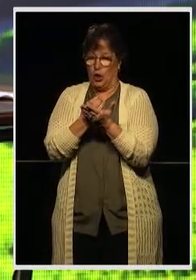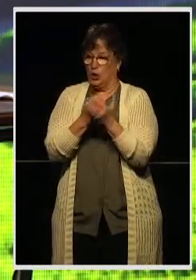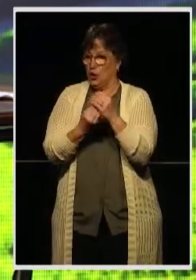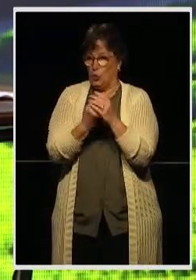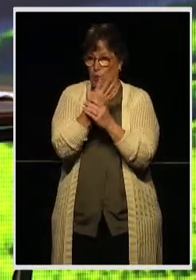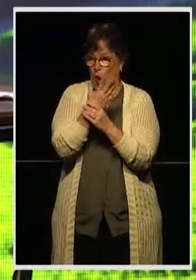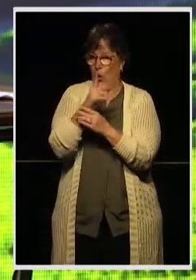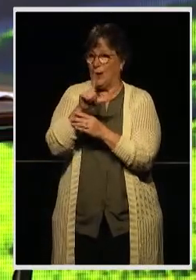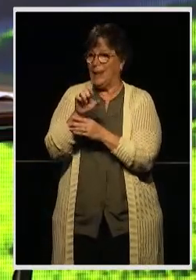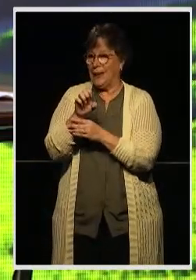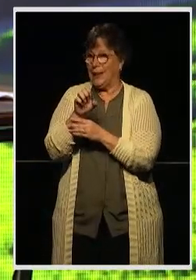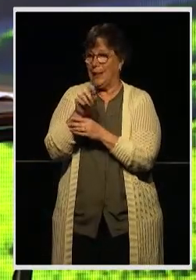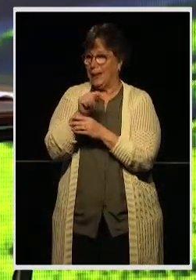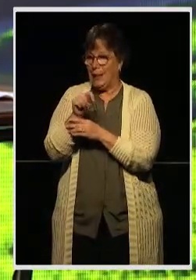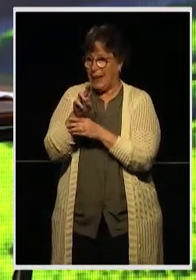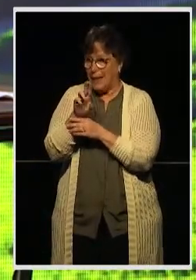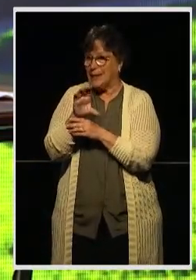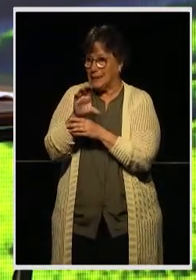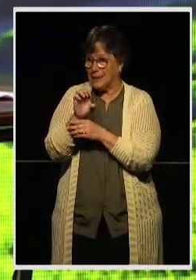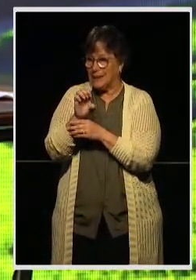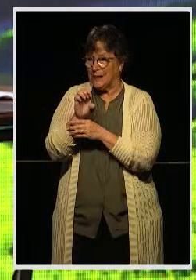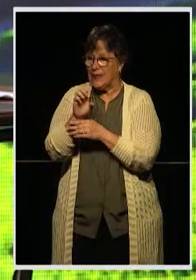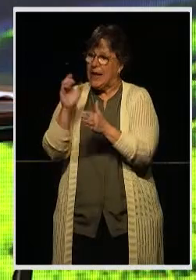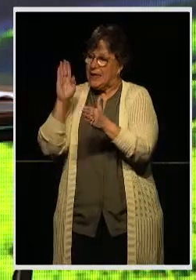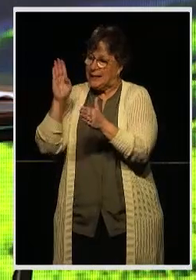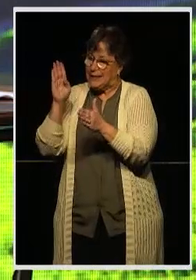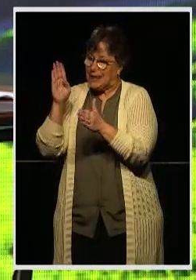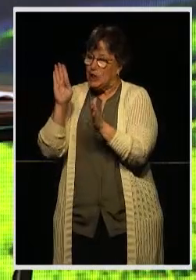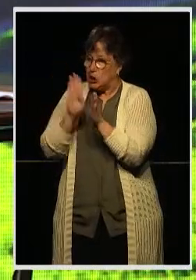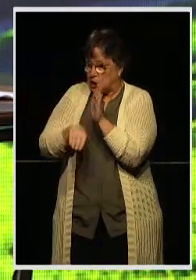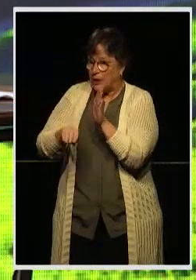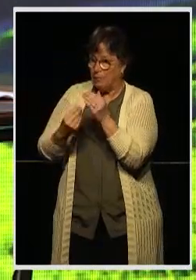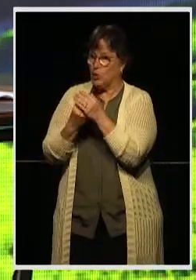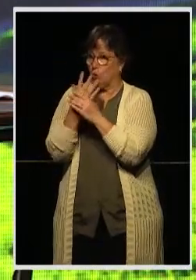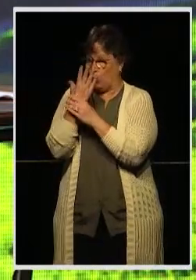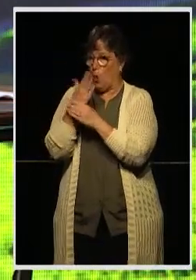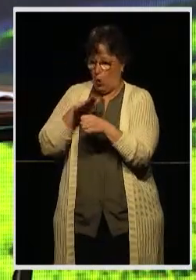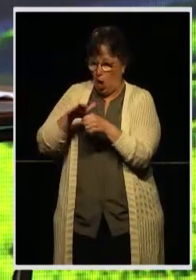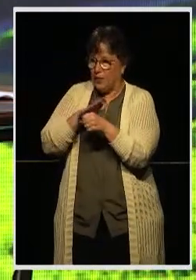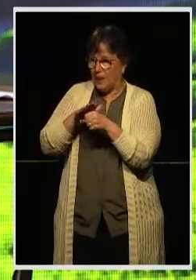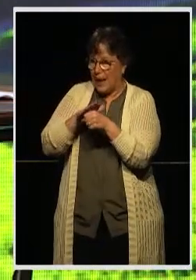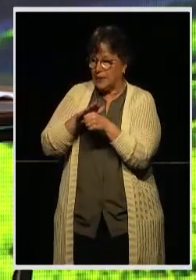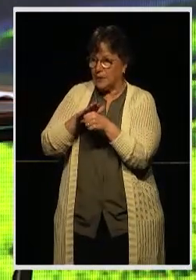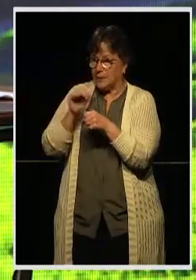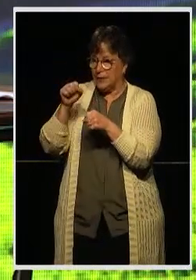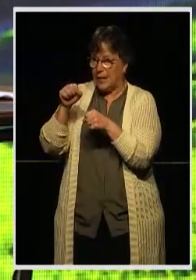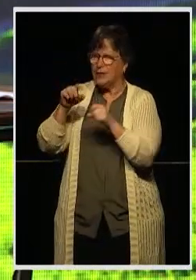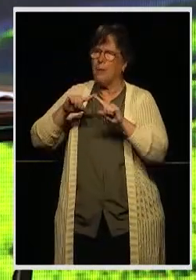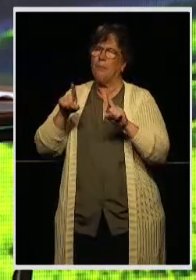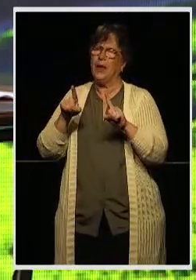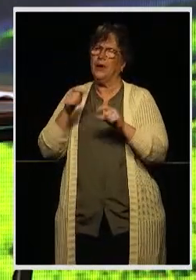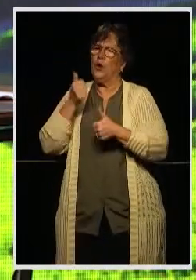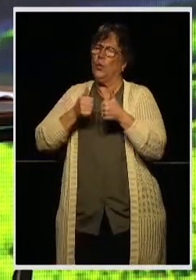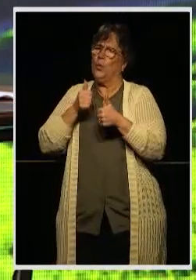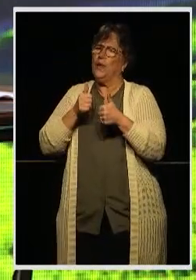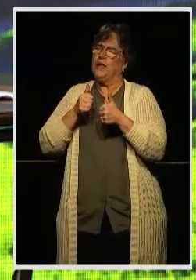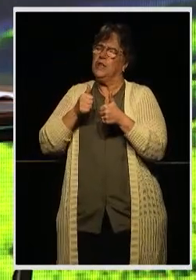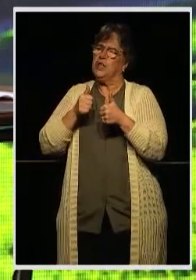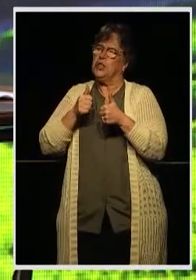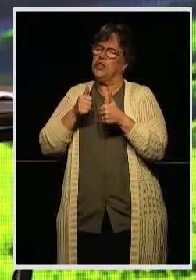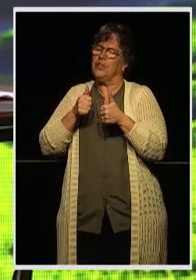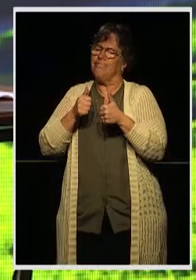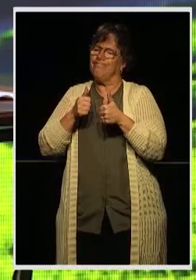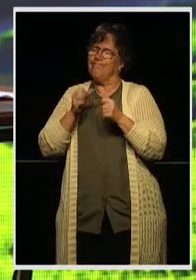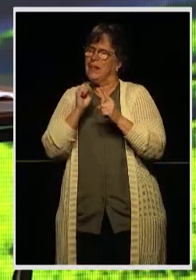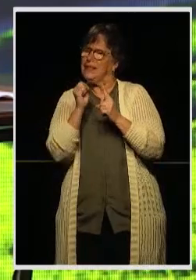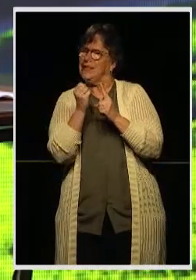land. So I think we're going to have to really think about in which circumstances does it make sense? And not